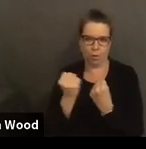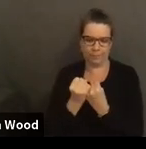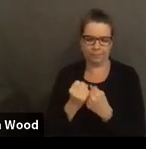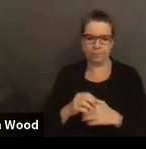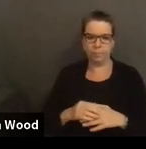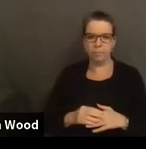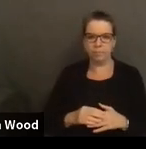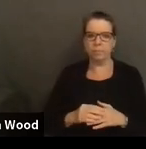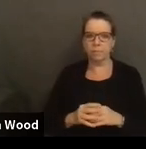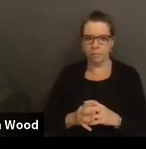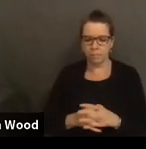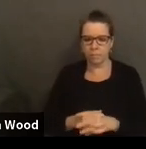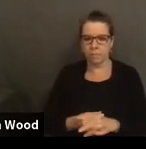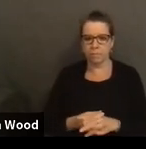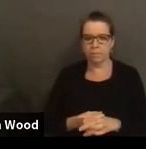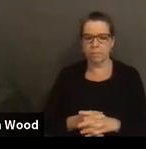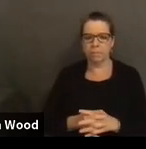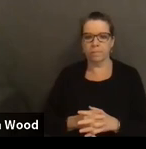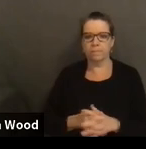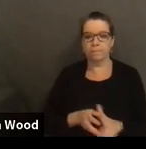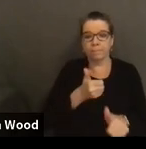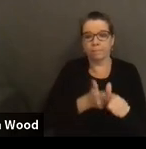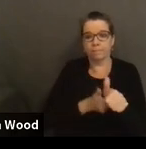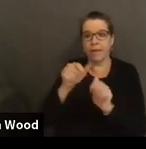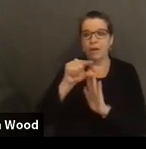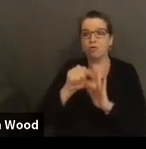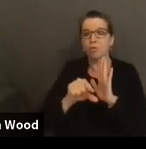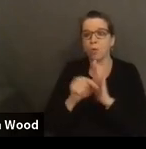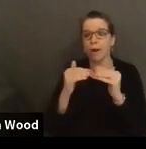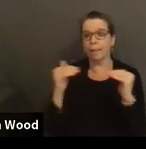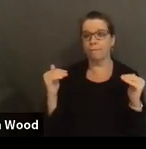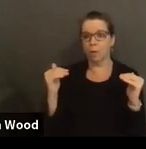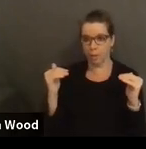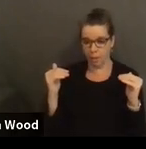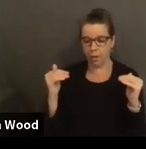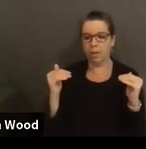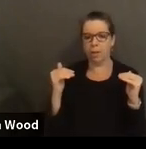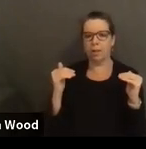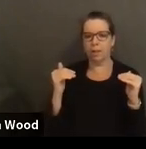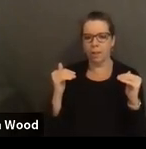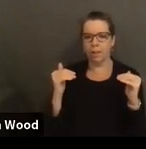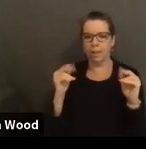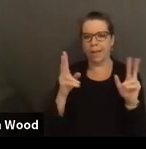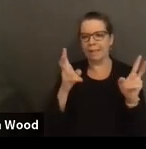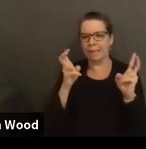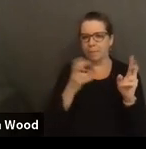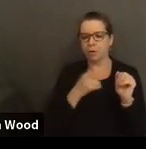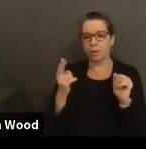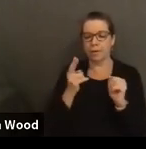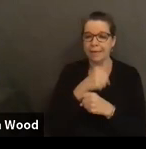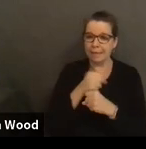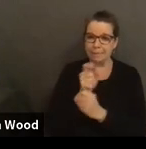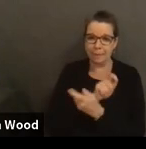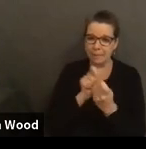for those content areas. Each grade level and subject resource is customized